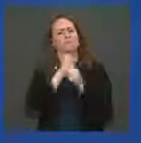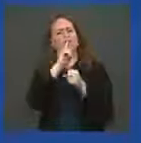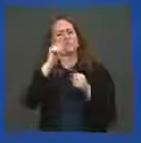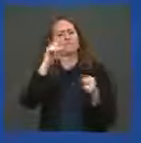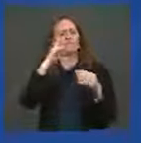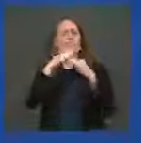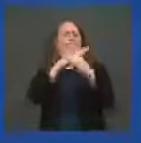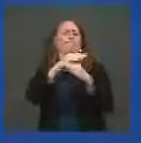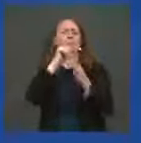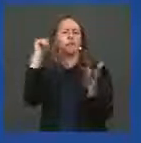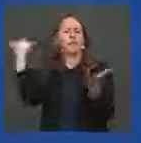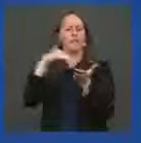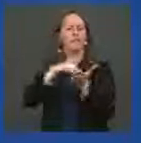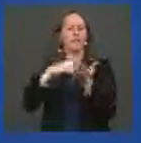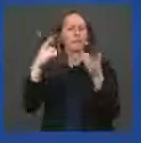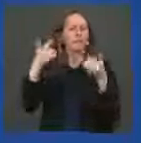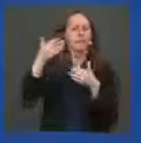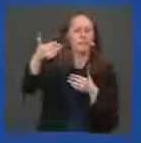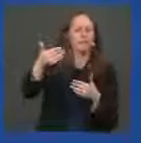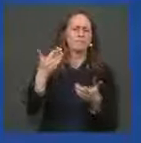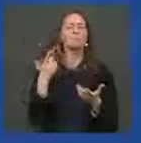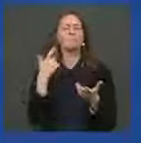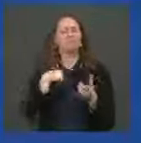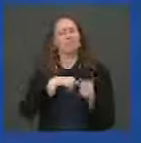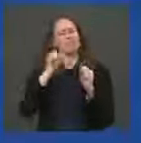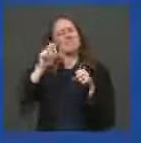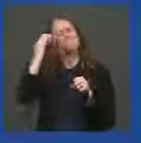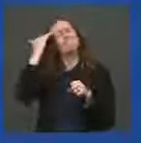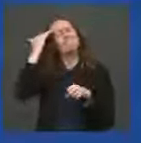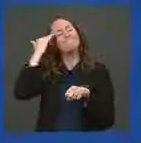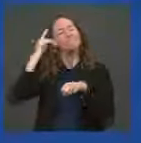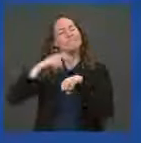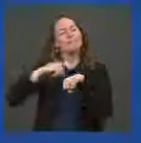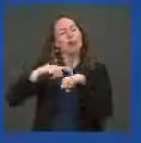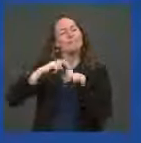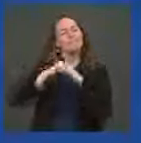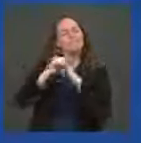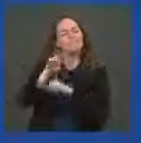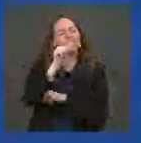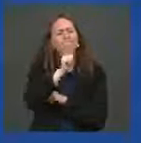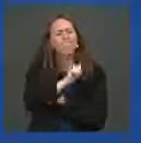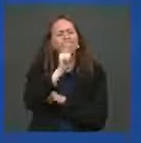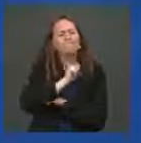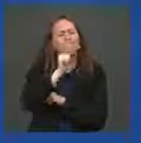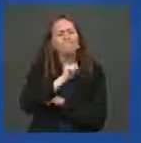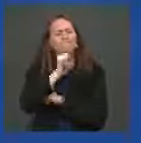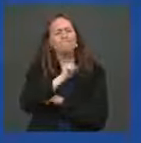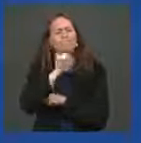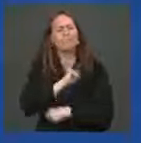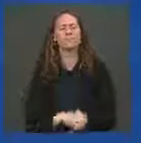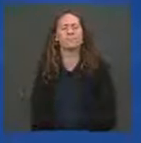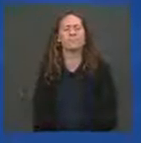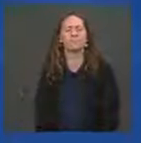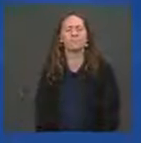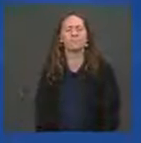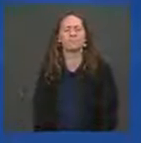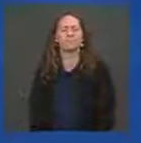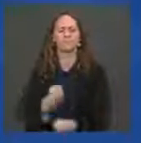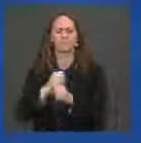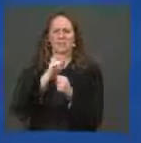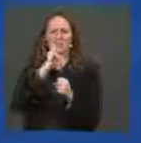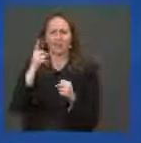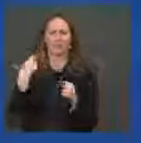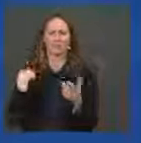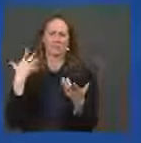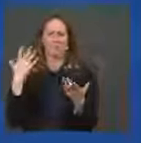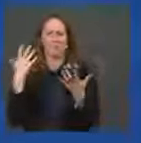take a little time, and that we've unlocked the full might and dynamism of our economy and our people. That's what we're